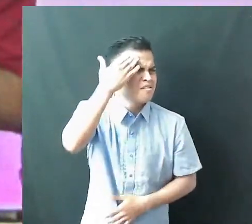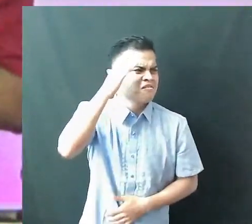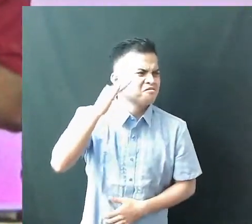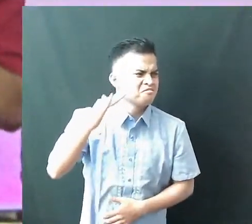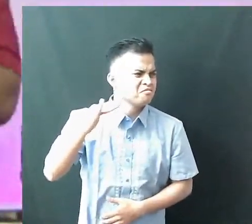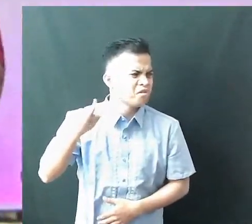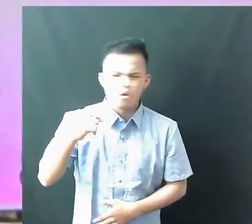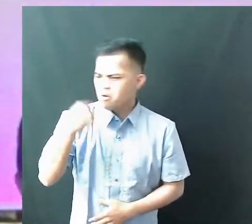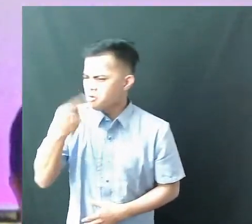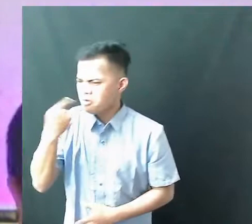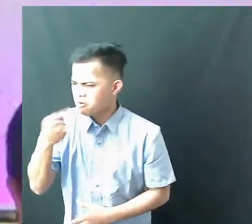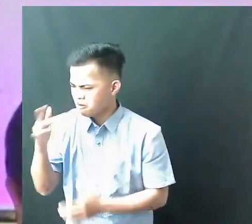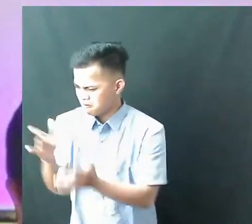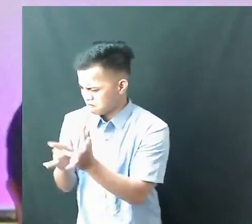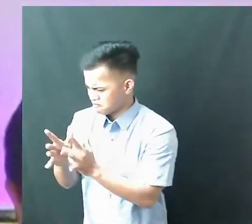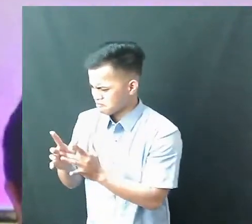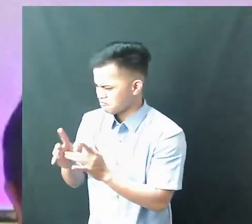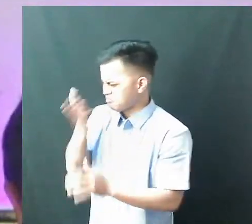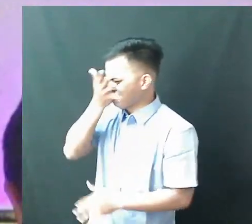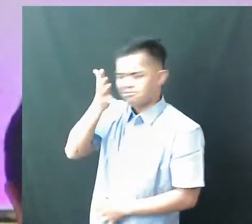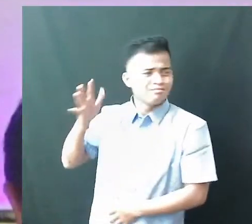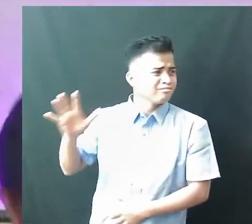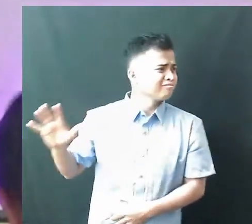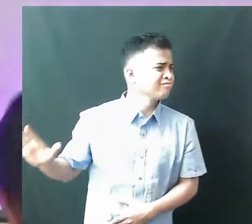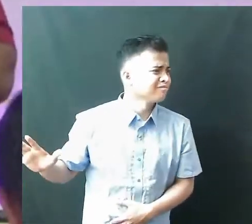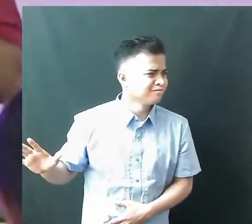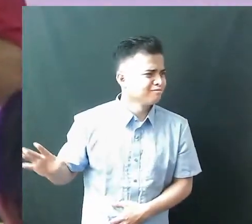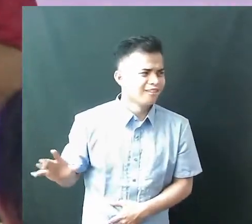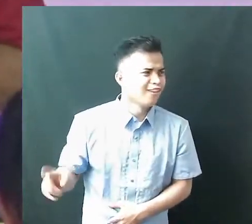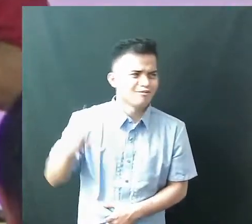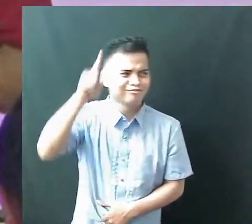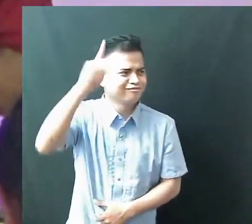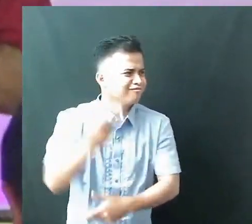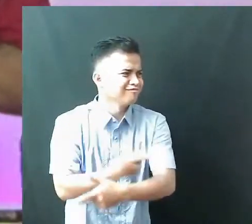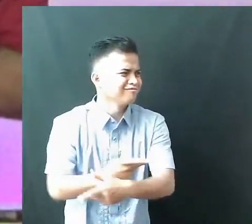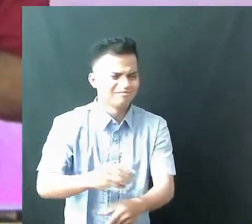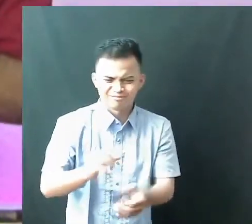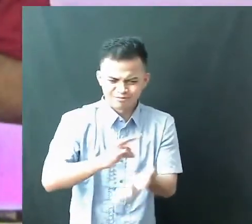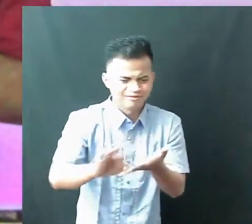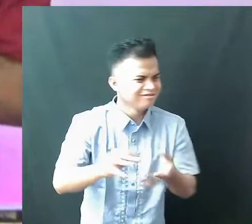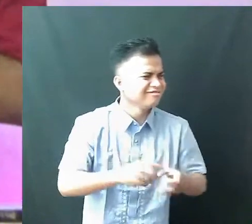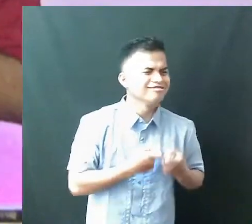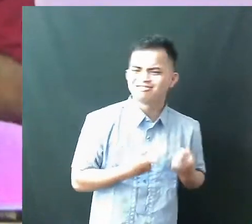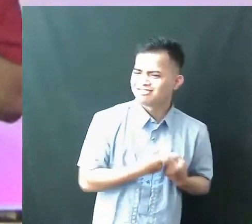of knowing just who they turned away, the Lamb of God who would take away